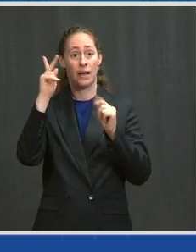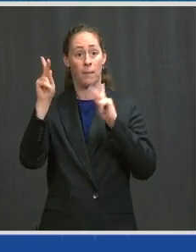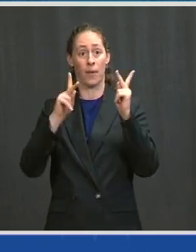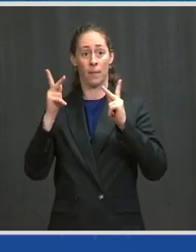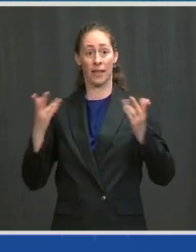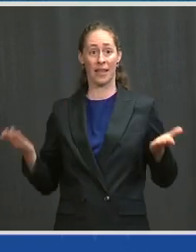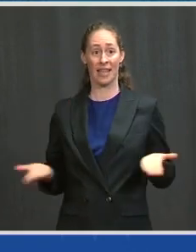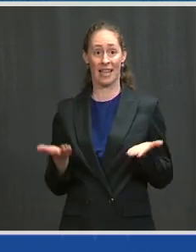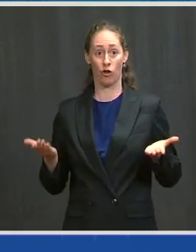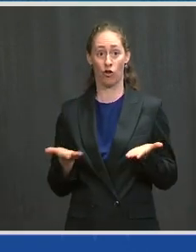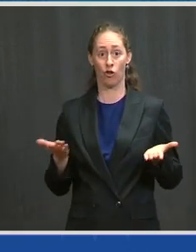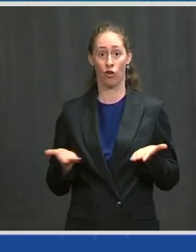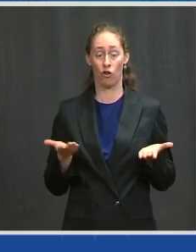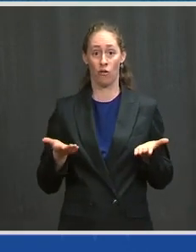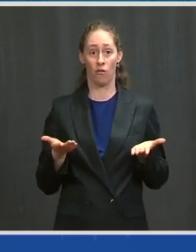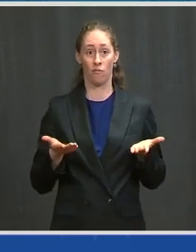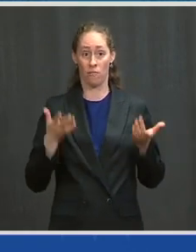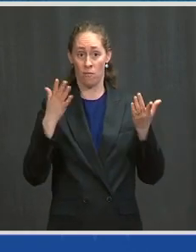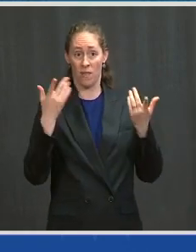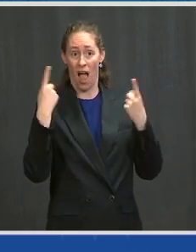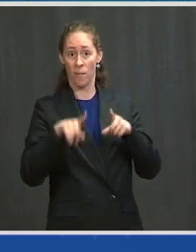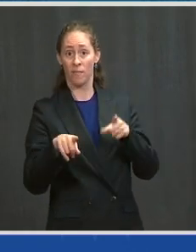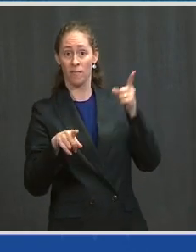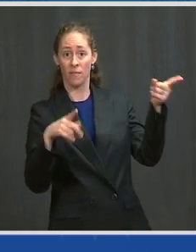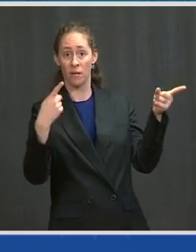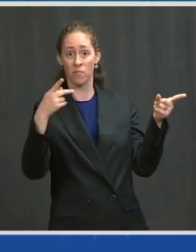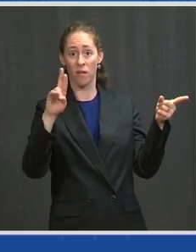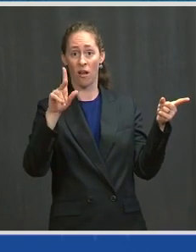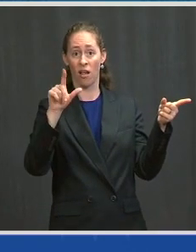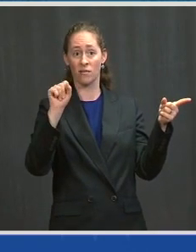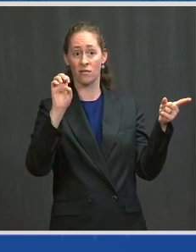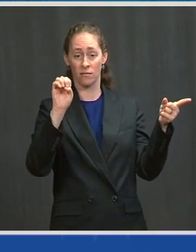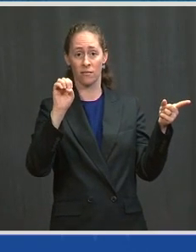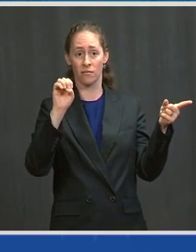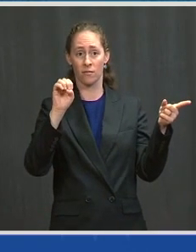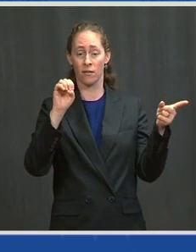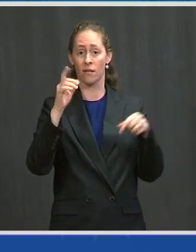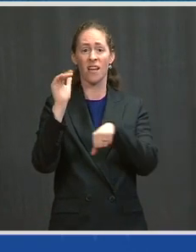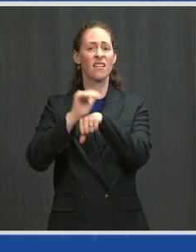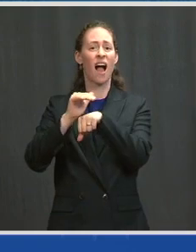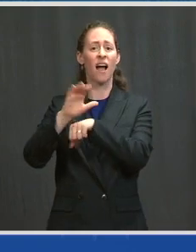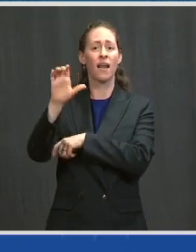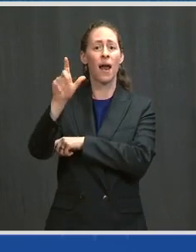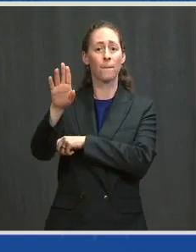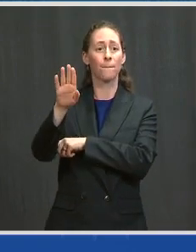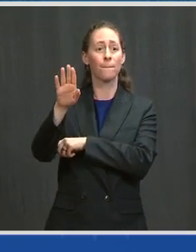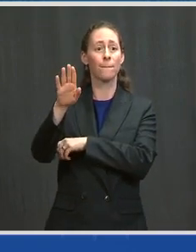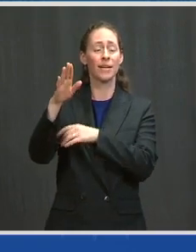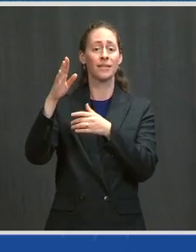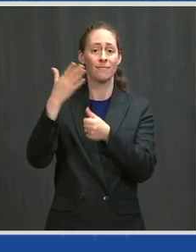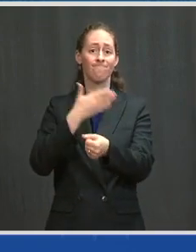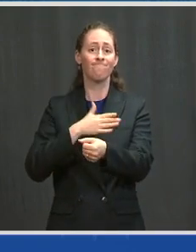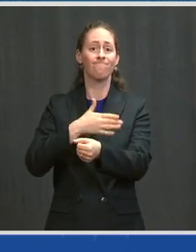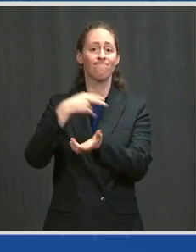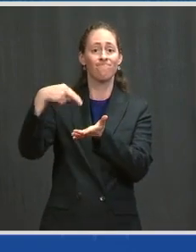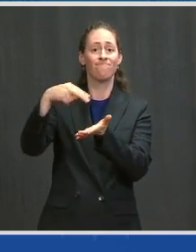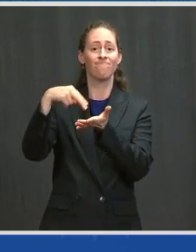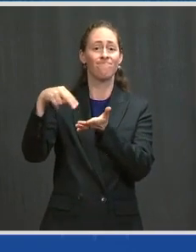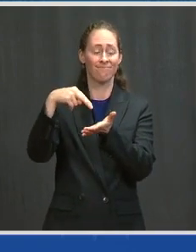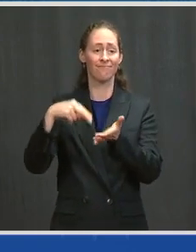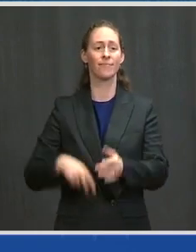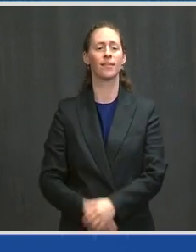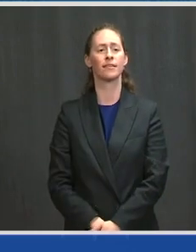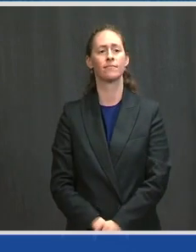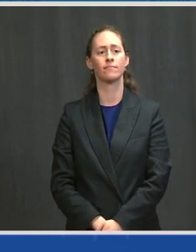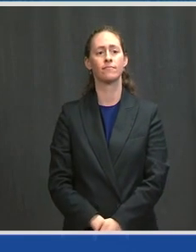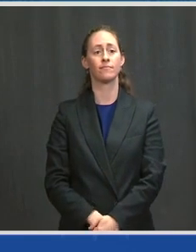that night at the Pulse nightclub, and the scores that I just spoke to a moment ago, they're online looking at